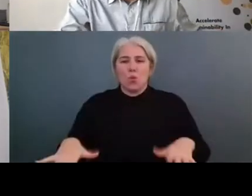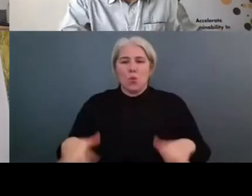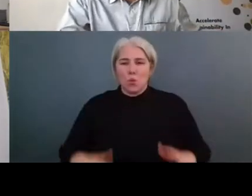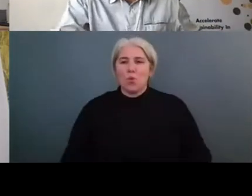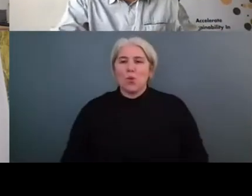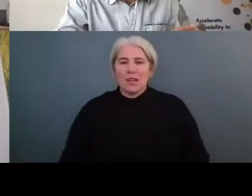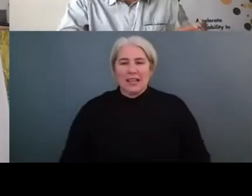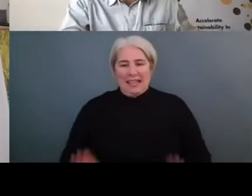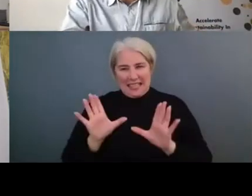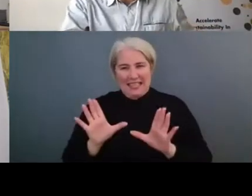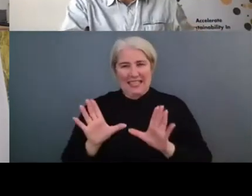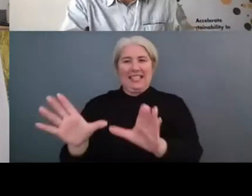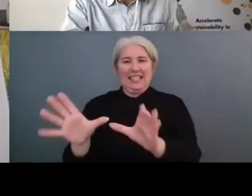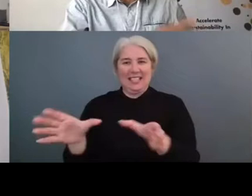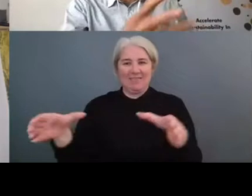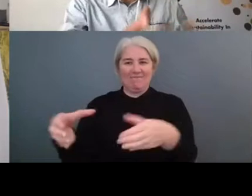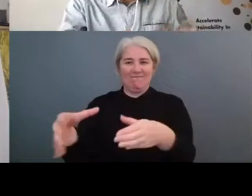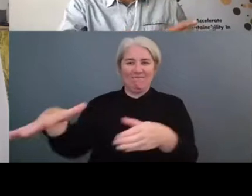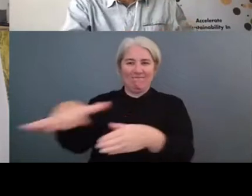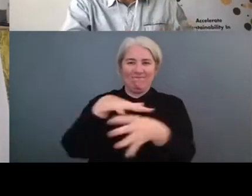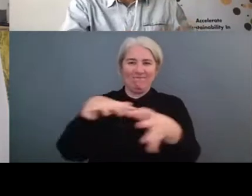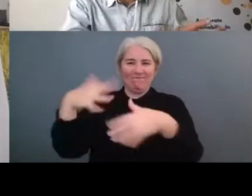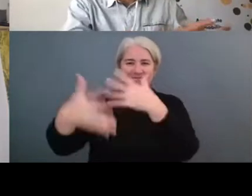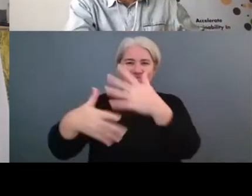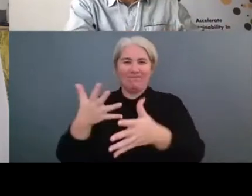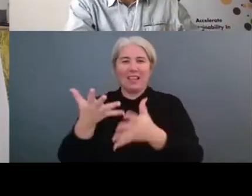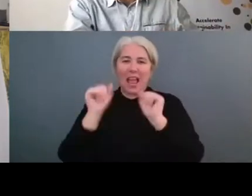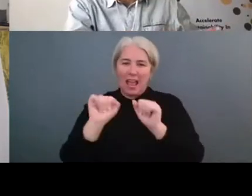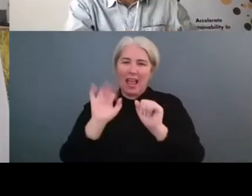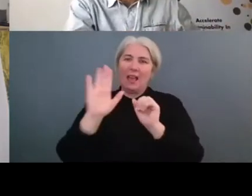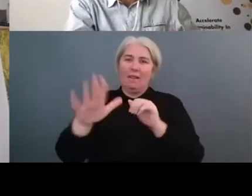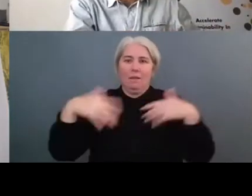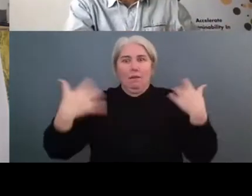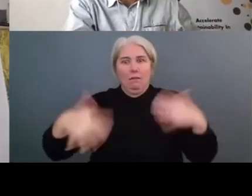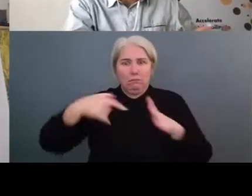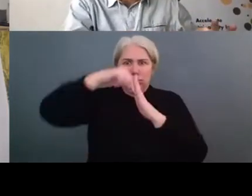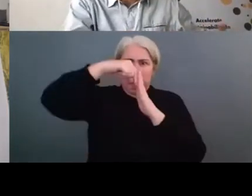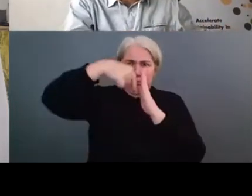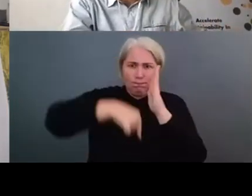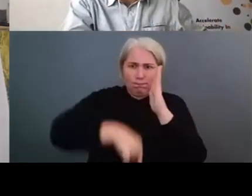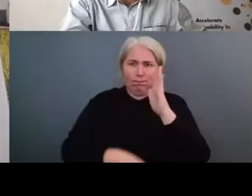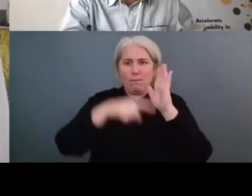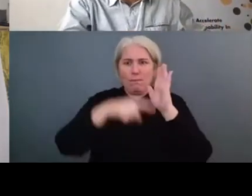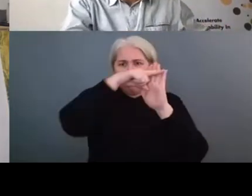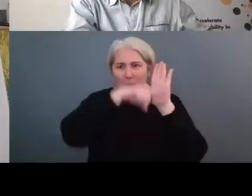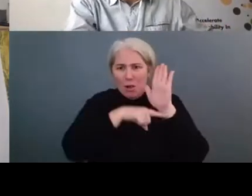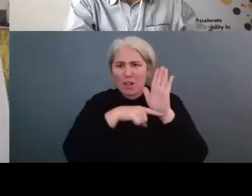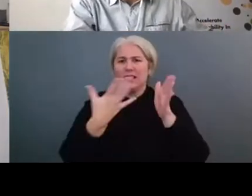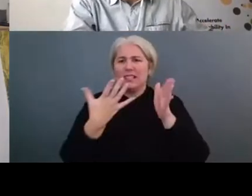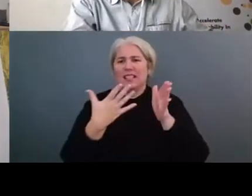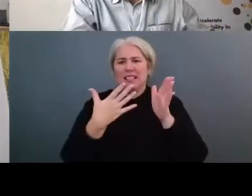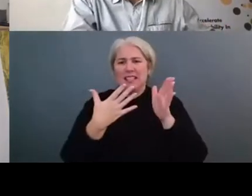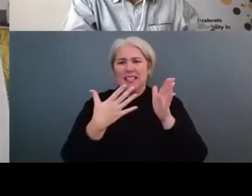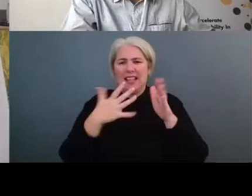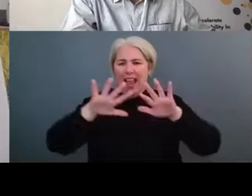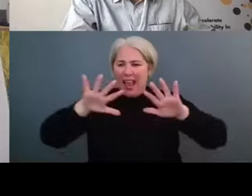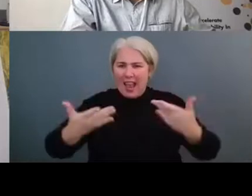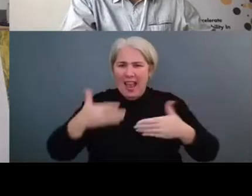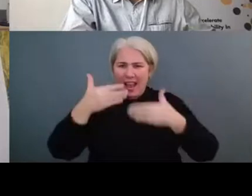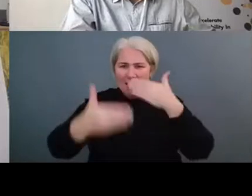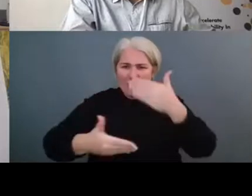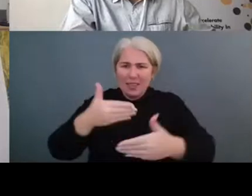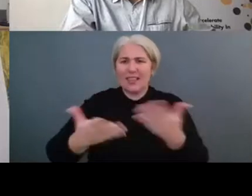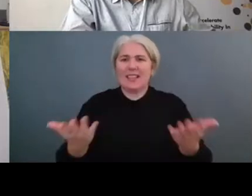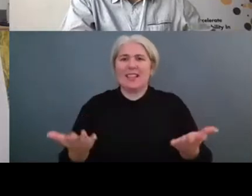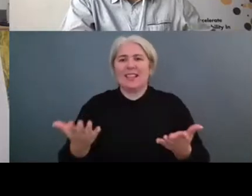And it has the typical policies, it has guidelines, it has things, but it's a piece that is making the